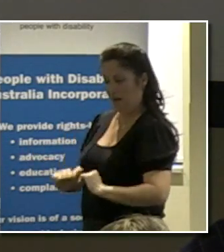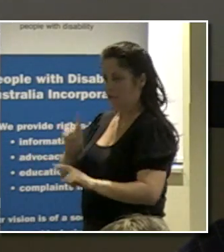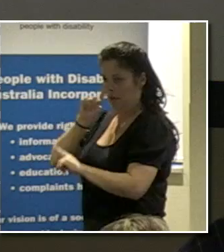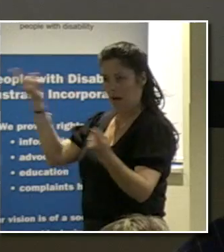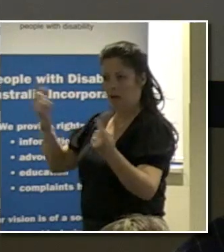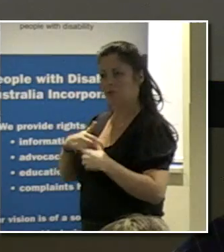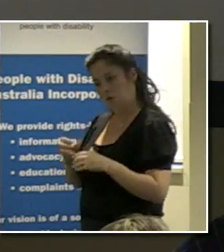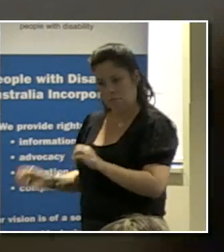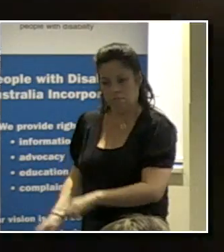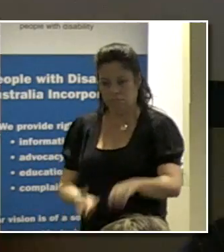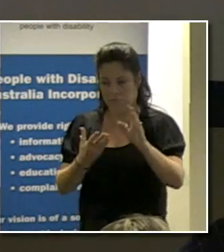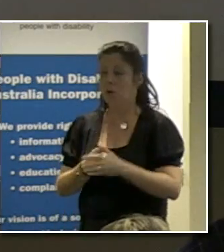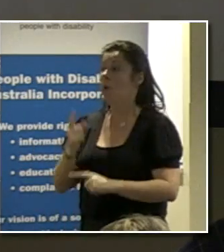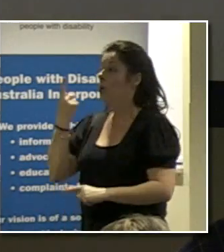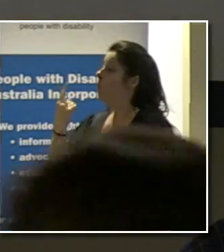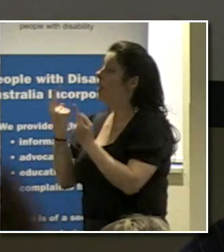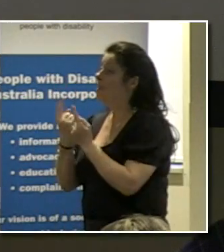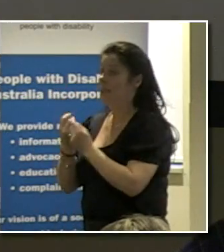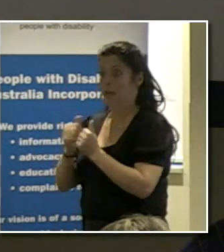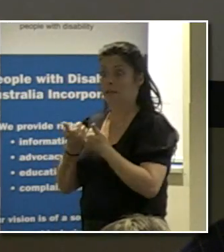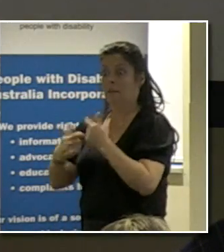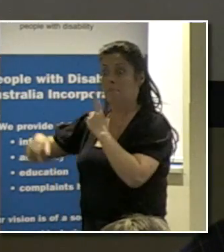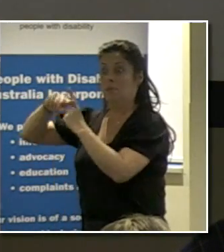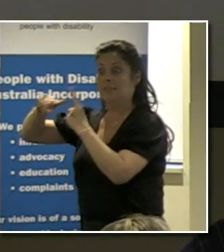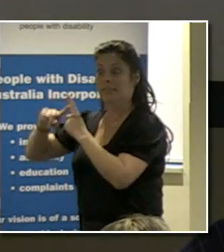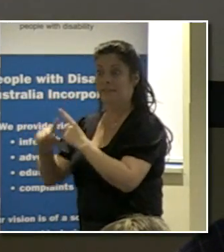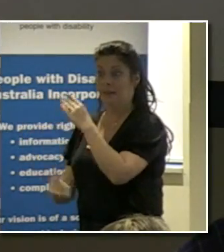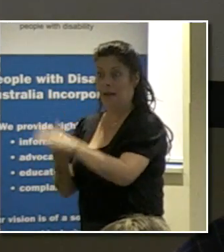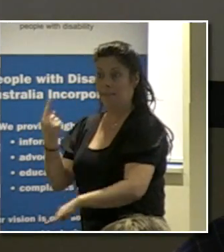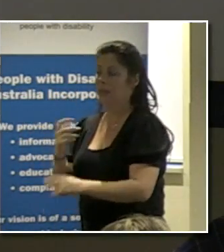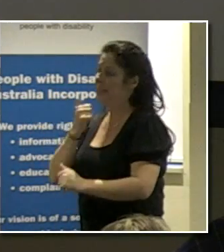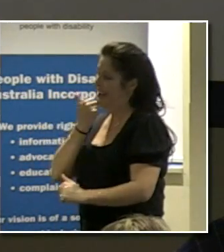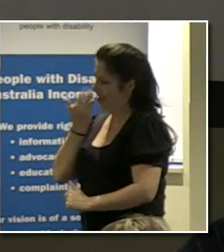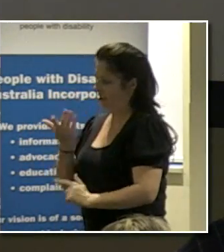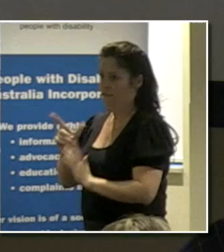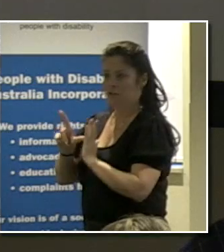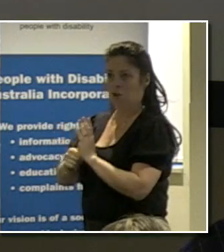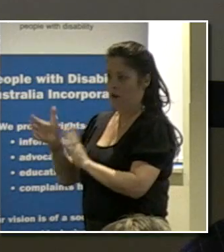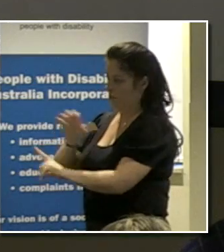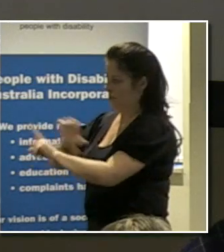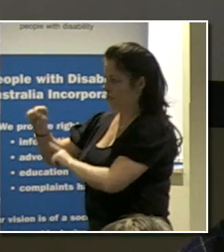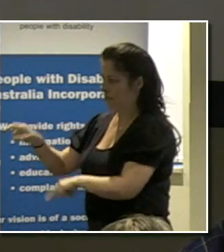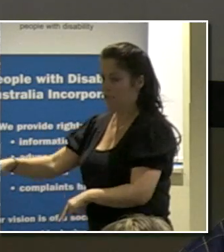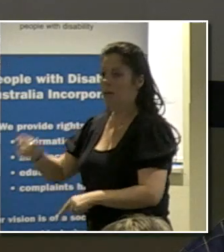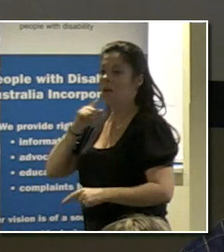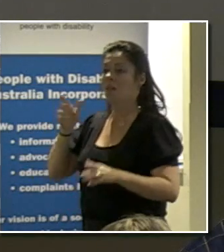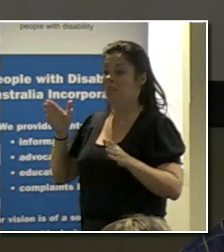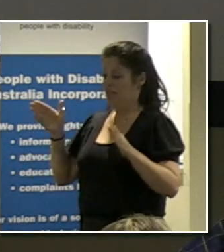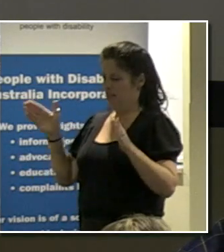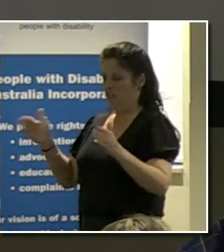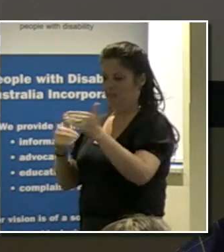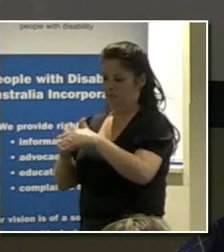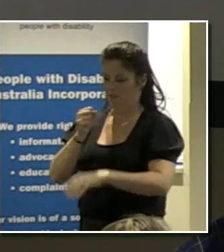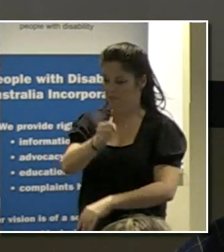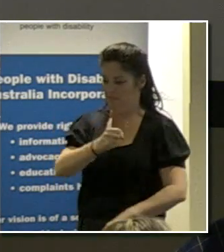of the things that has been good that happened this year is that every time they've been exposed, those cages have been torn down, ministers